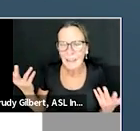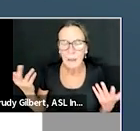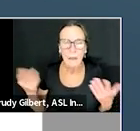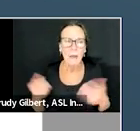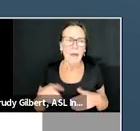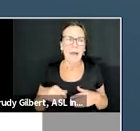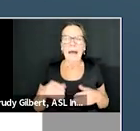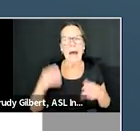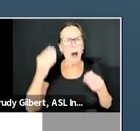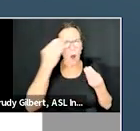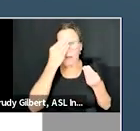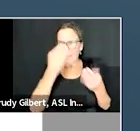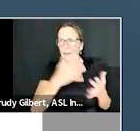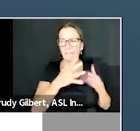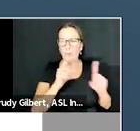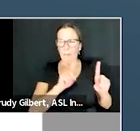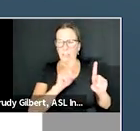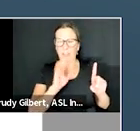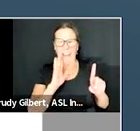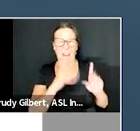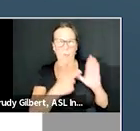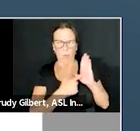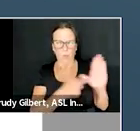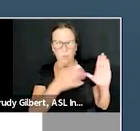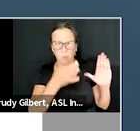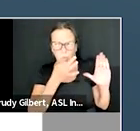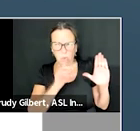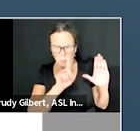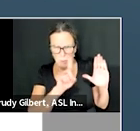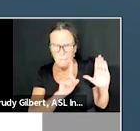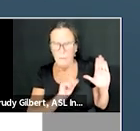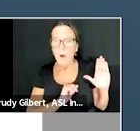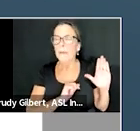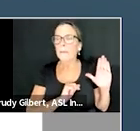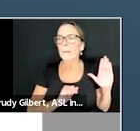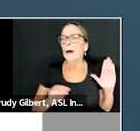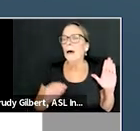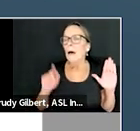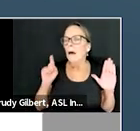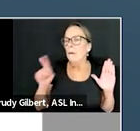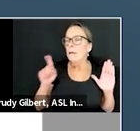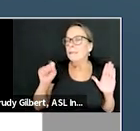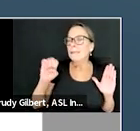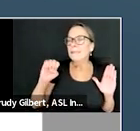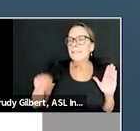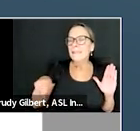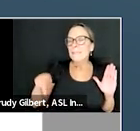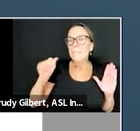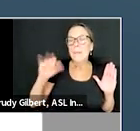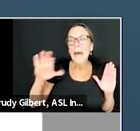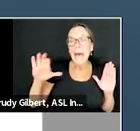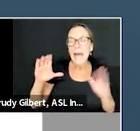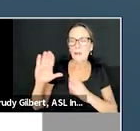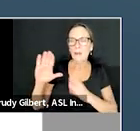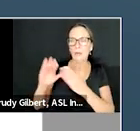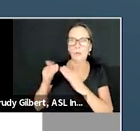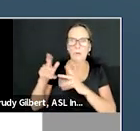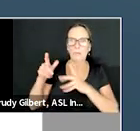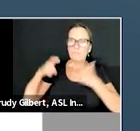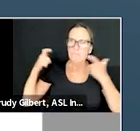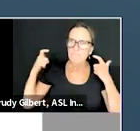give you that information in a few slides, but the CPAC community is one that has a wealth of